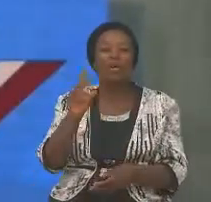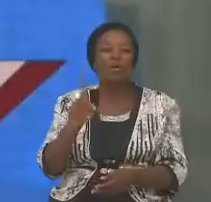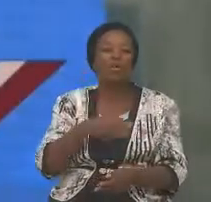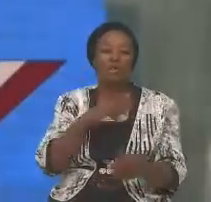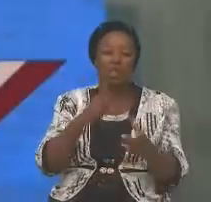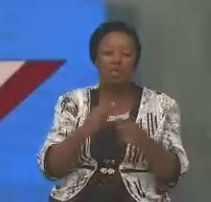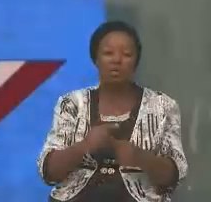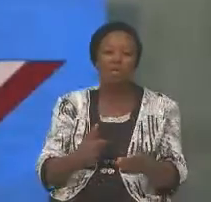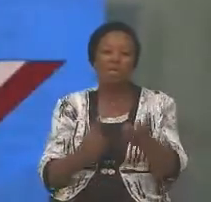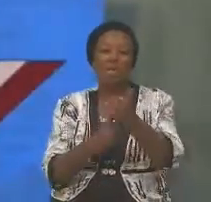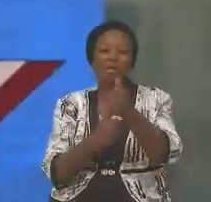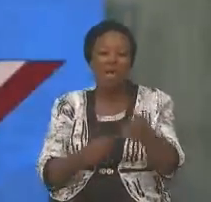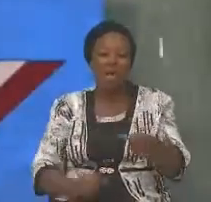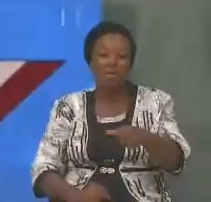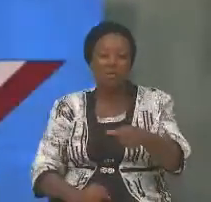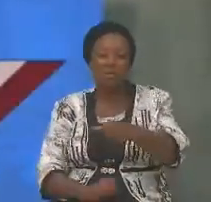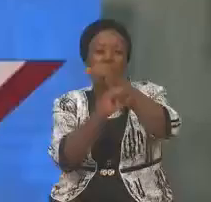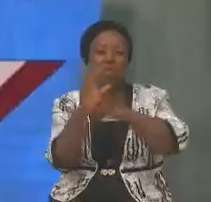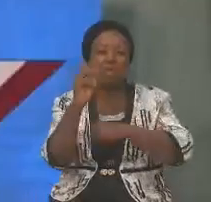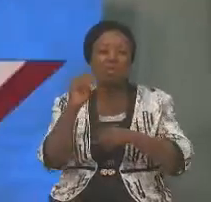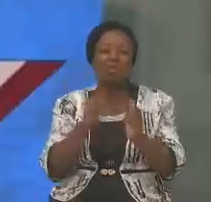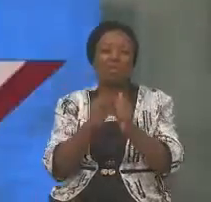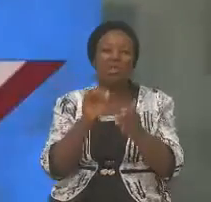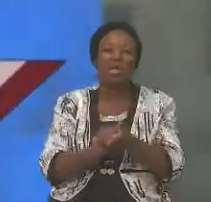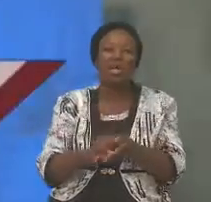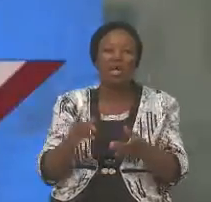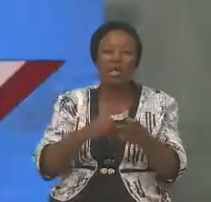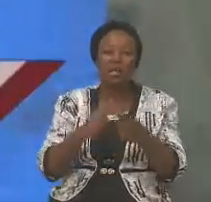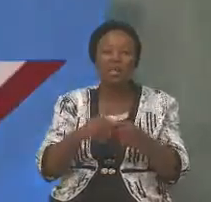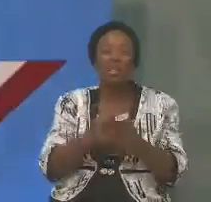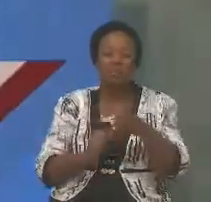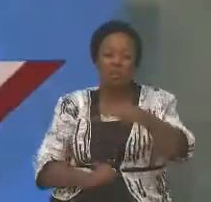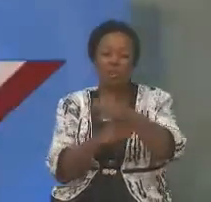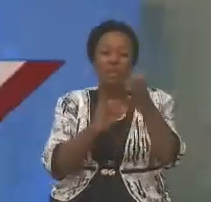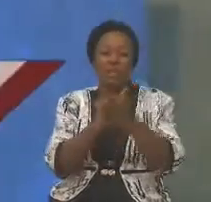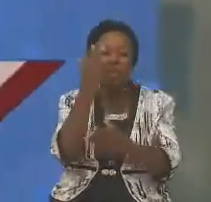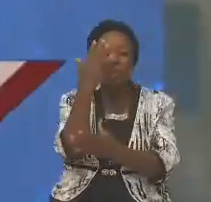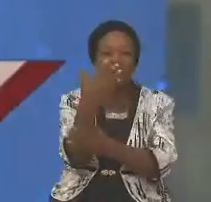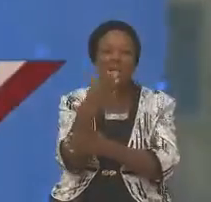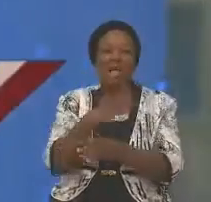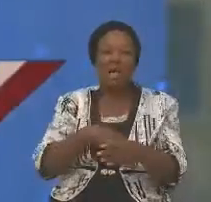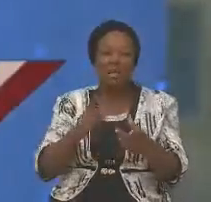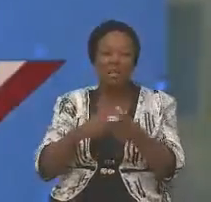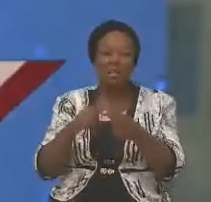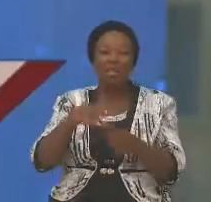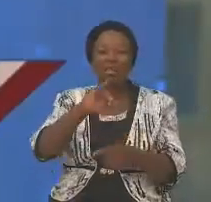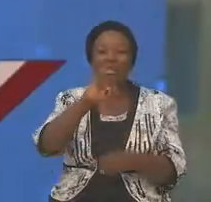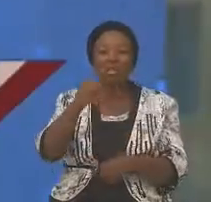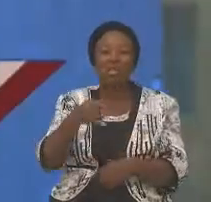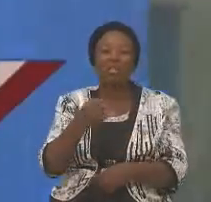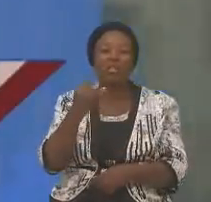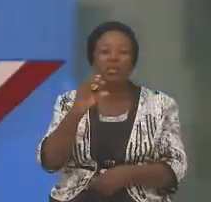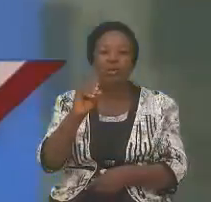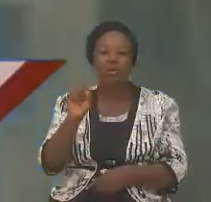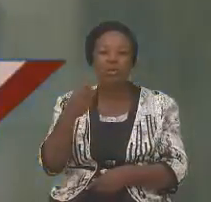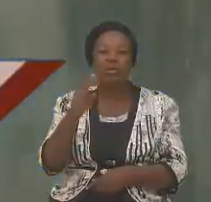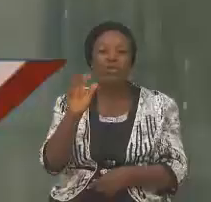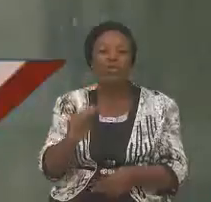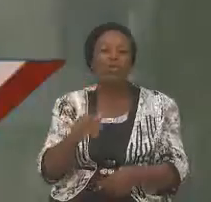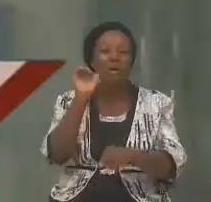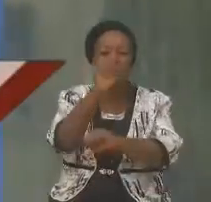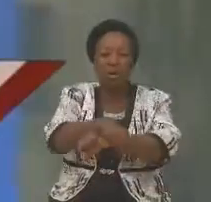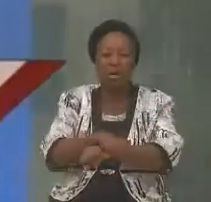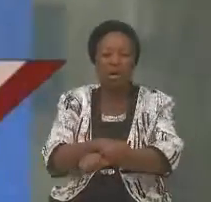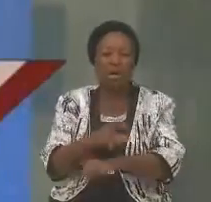and they held up his hand. And the rod of the Lord was up all the time. And Joshua